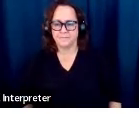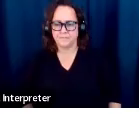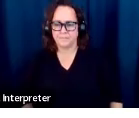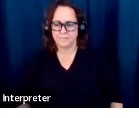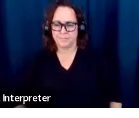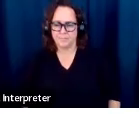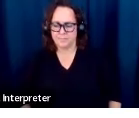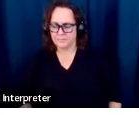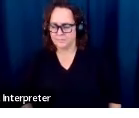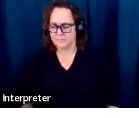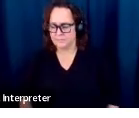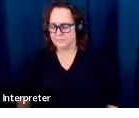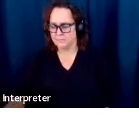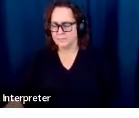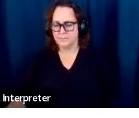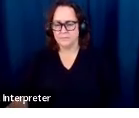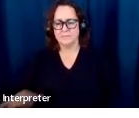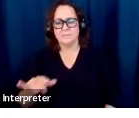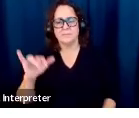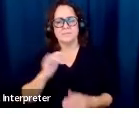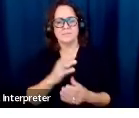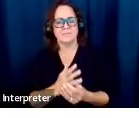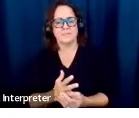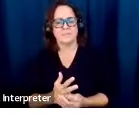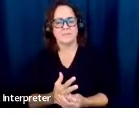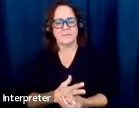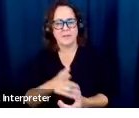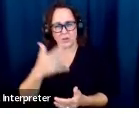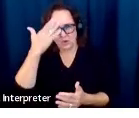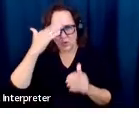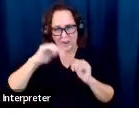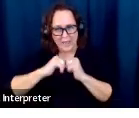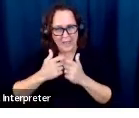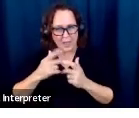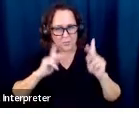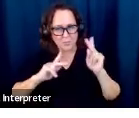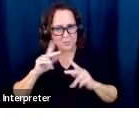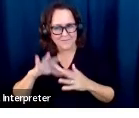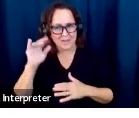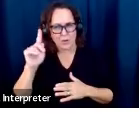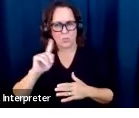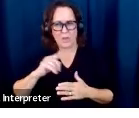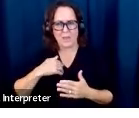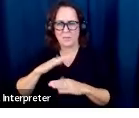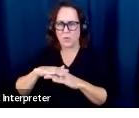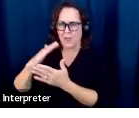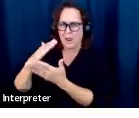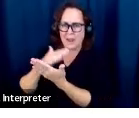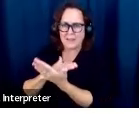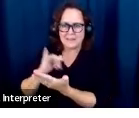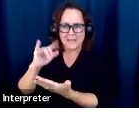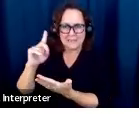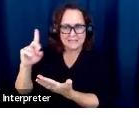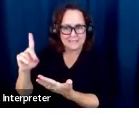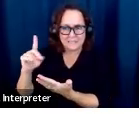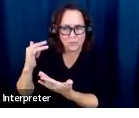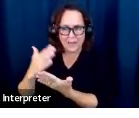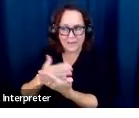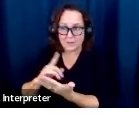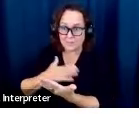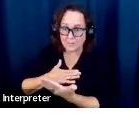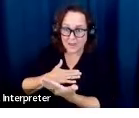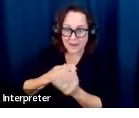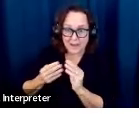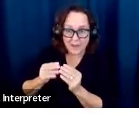Elian, I'll start with you on this one, but this feels like a KDAD's question. Do you know how people find out where they are on the IDD wait list? Yeah, I think that is